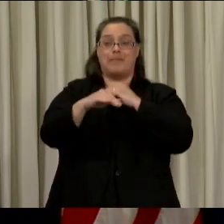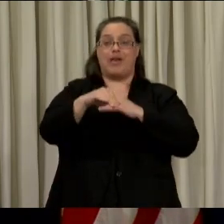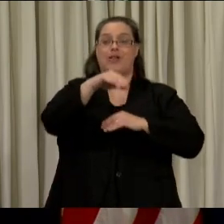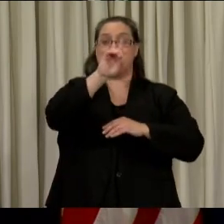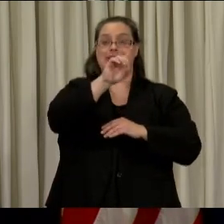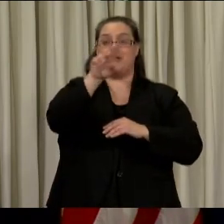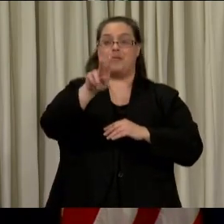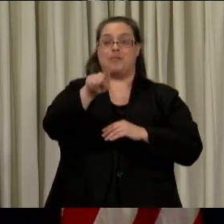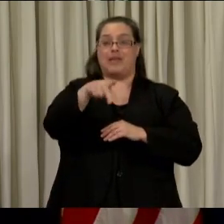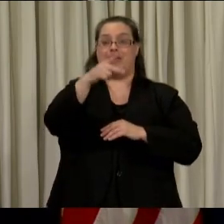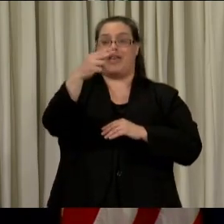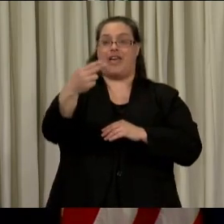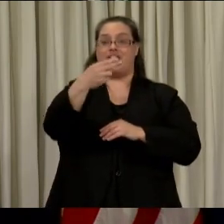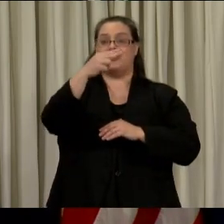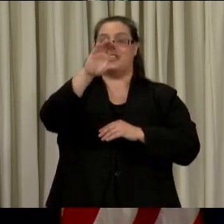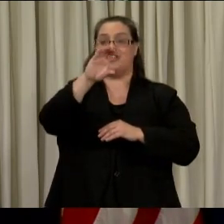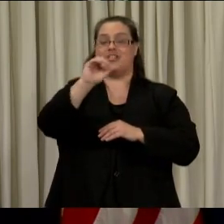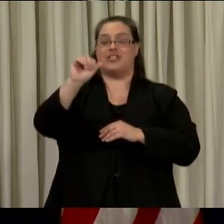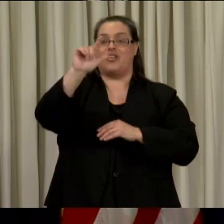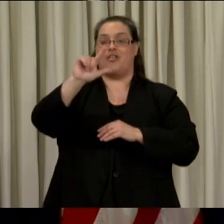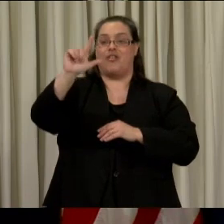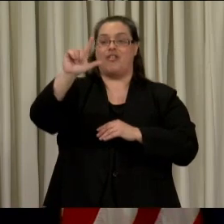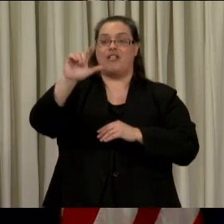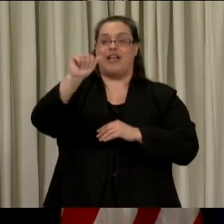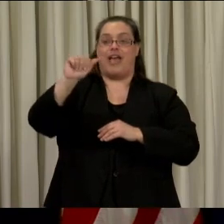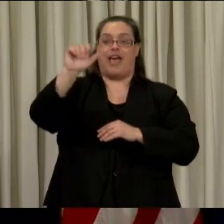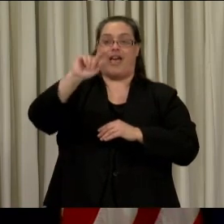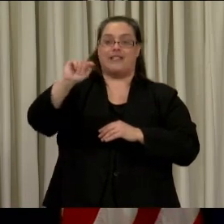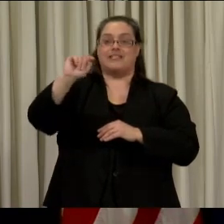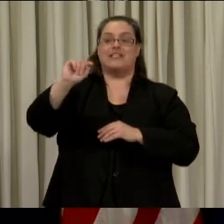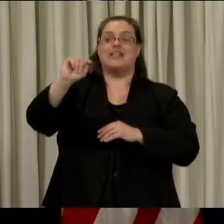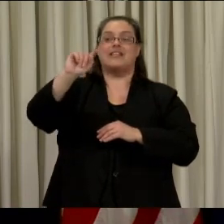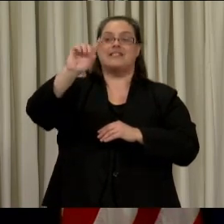dphcall@delaware.gov. Please visit our website for current updates,